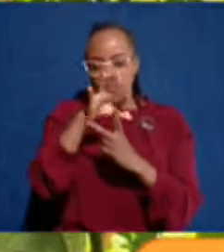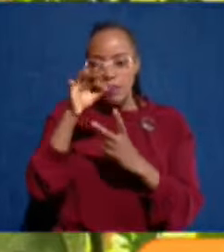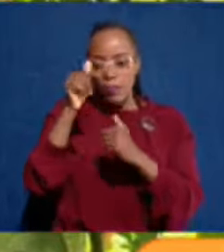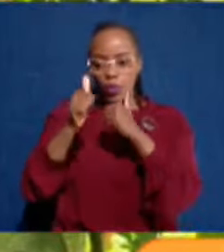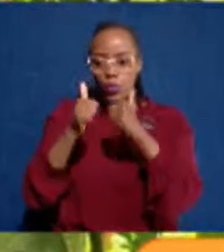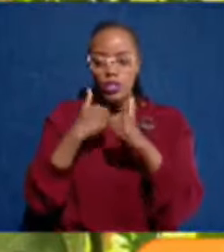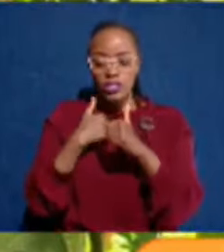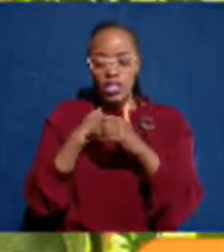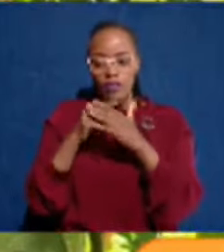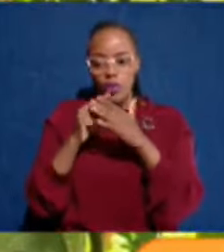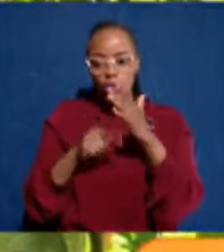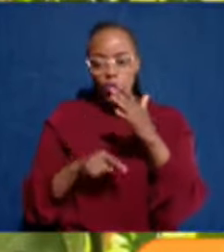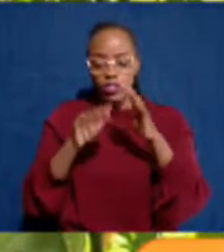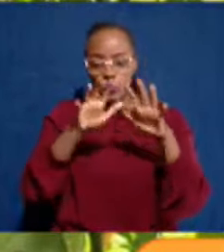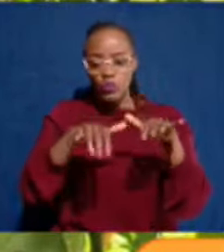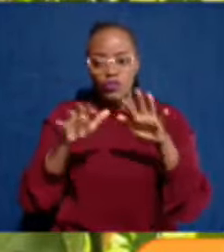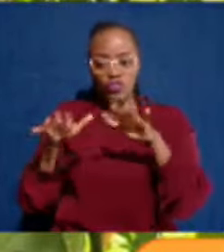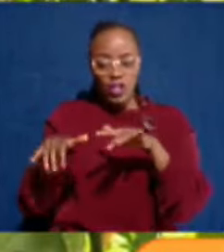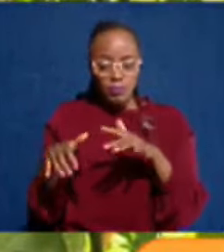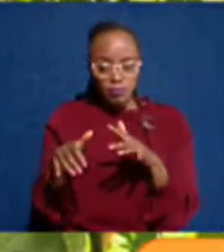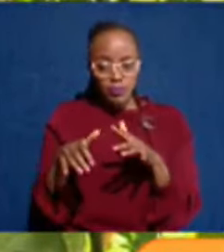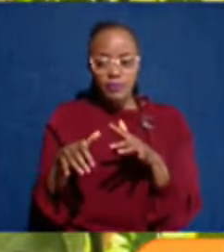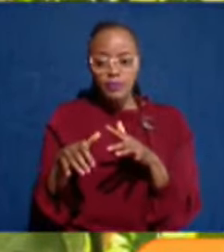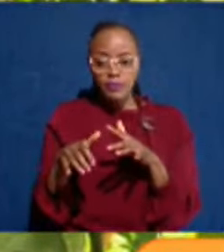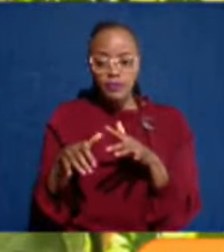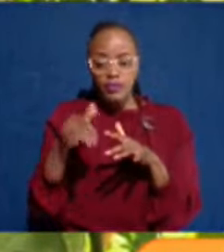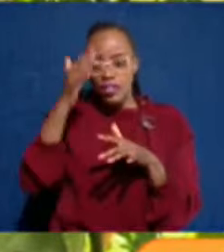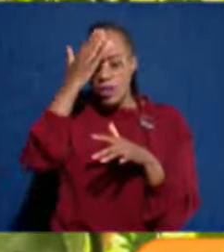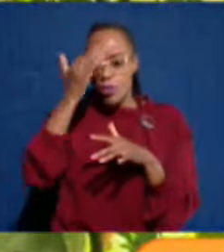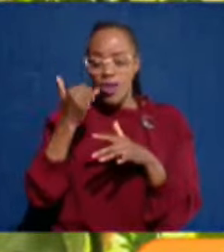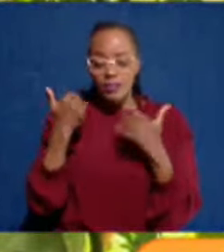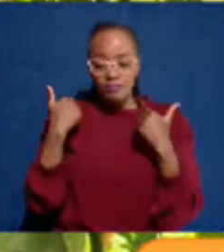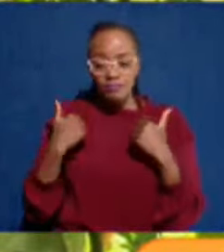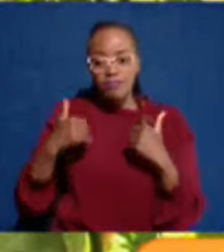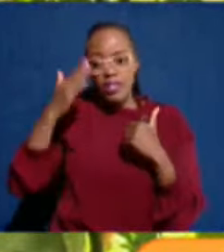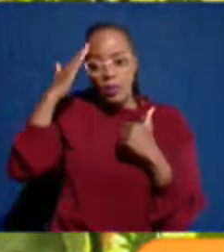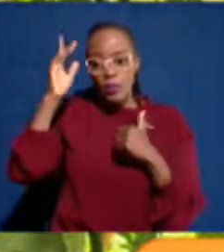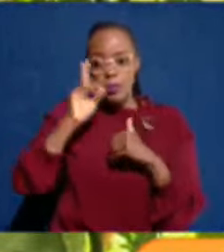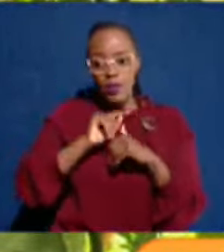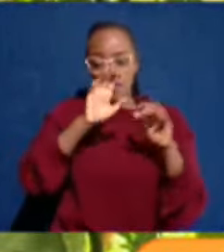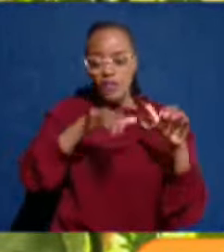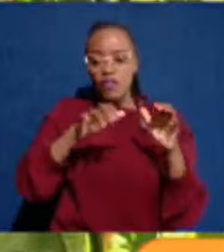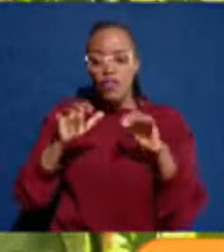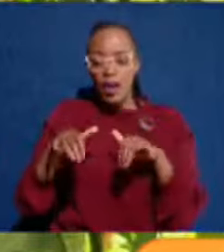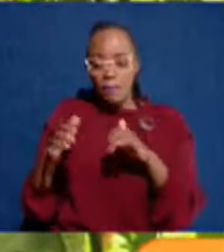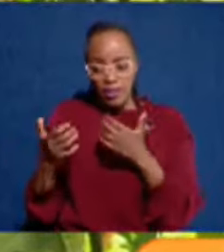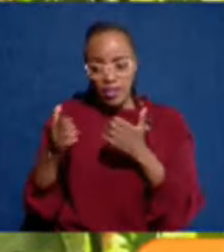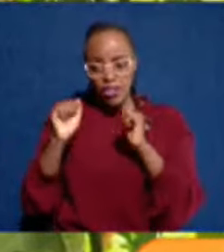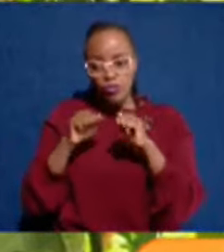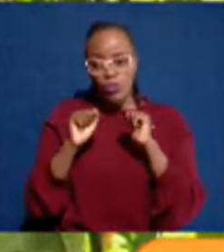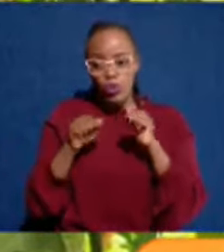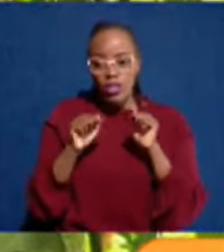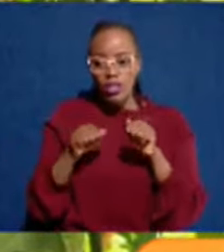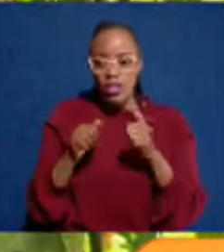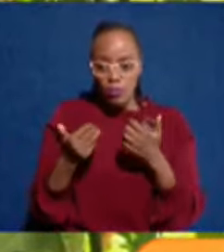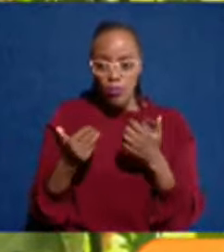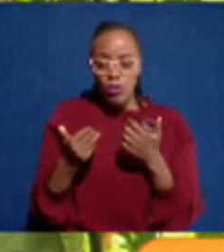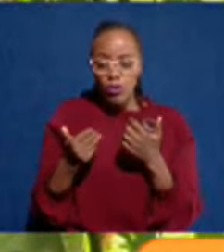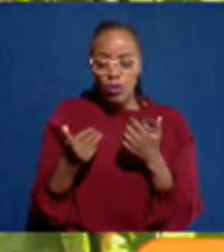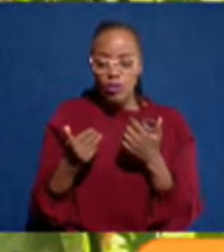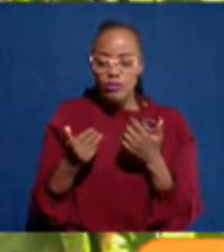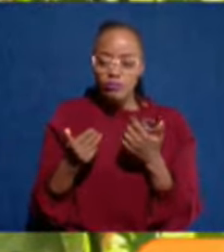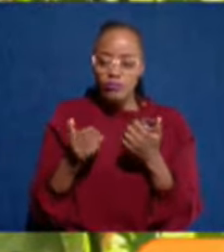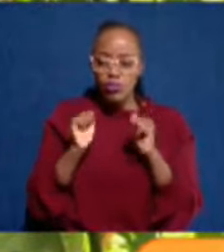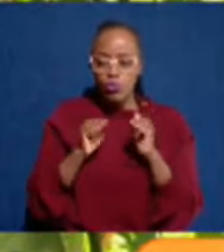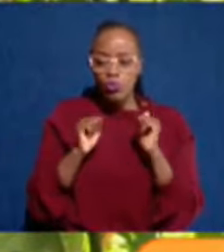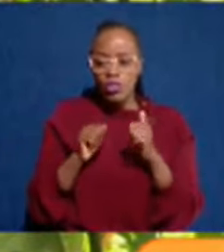had was to farm, because I definitely knew that farming at least could